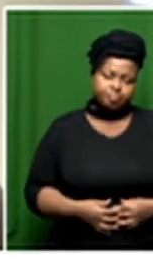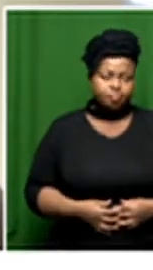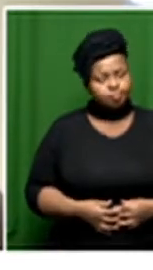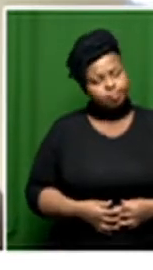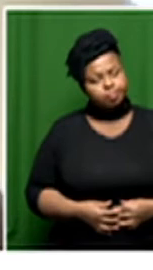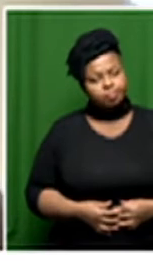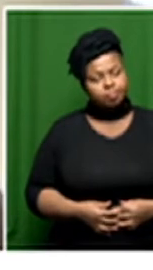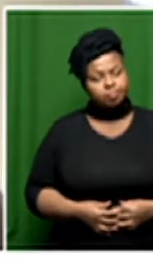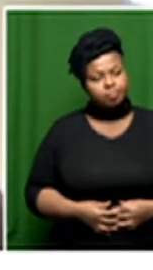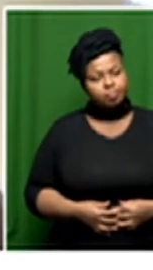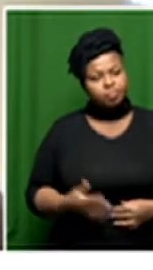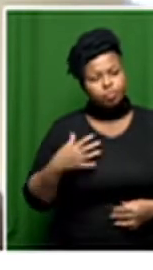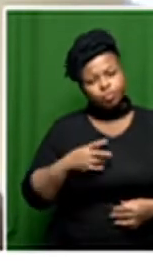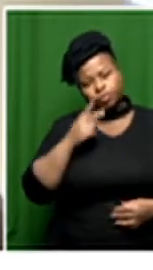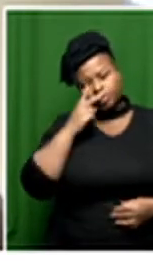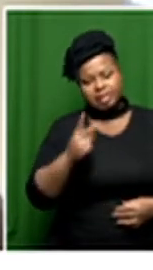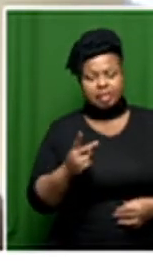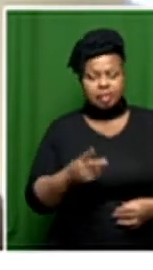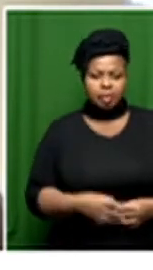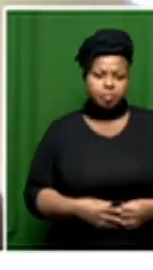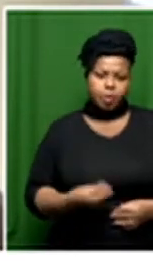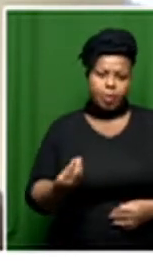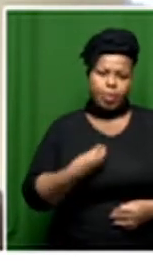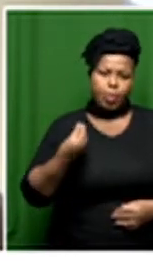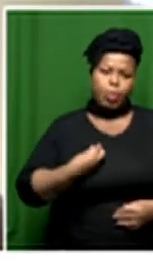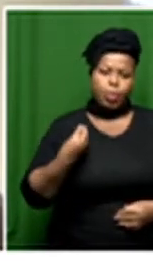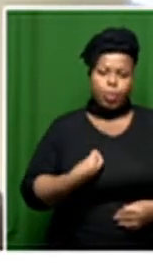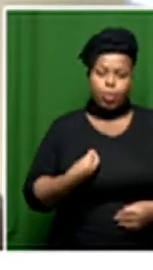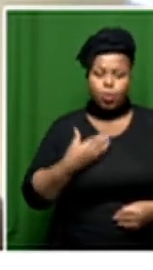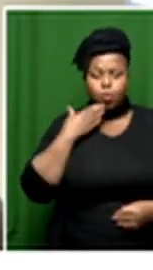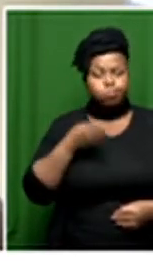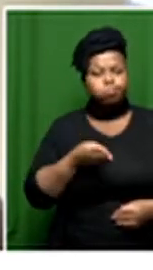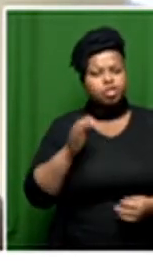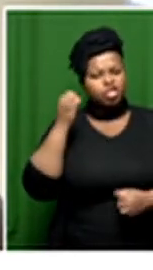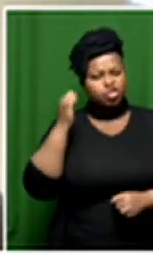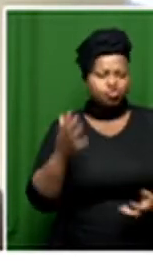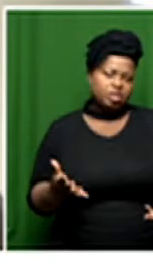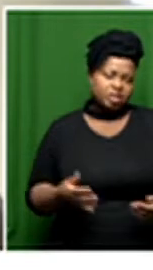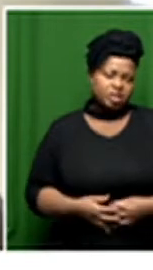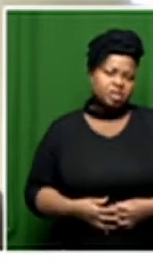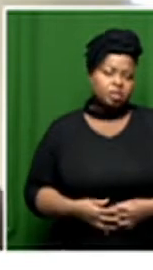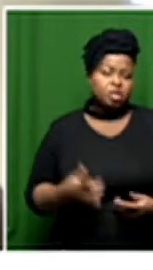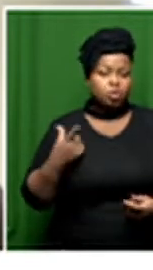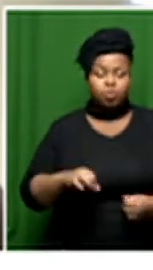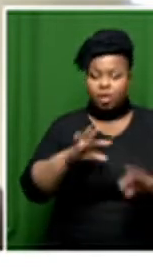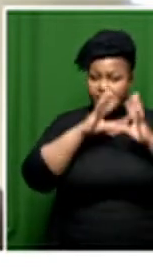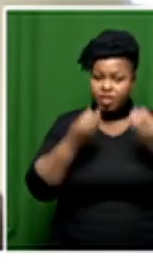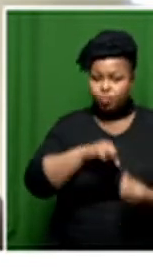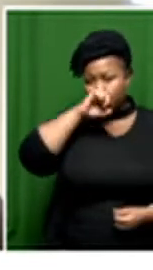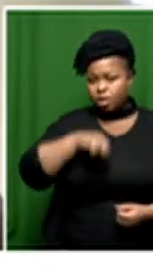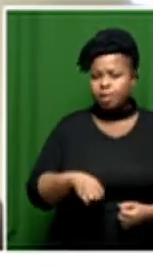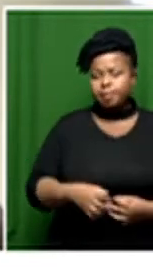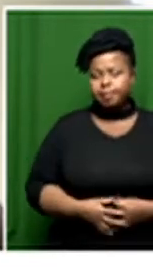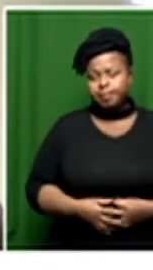as time is going on, we're seeing like just like young people owning the industry and doing what they love and do